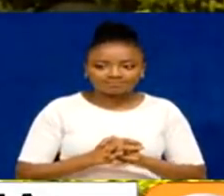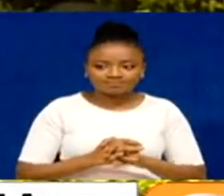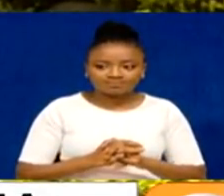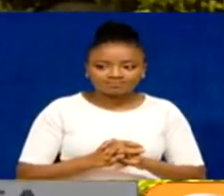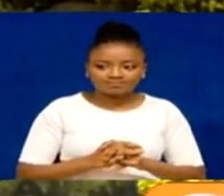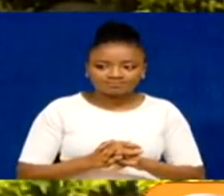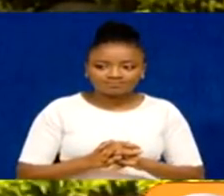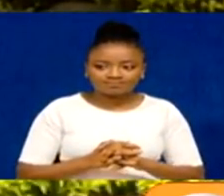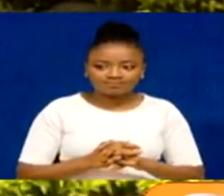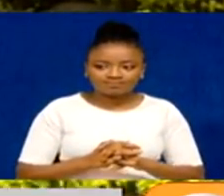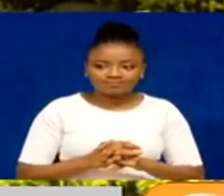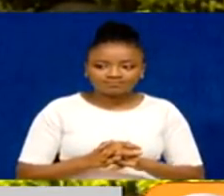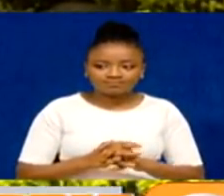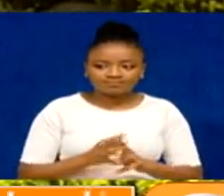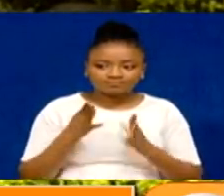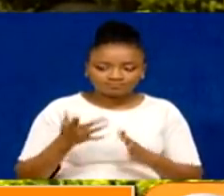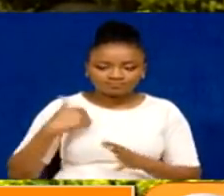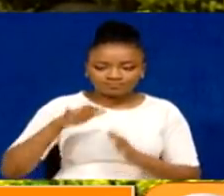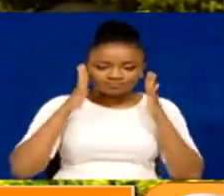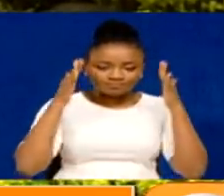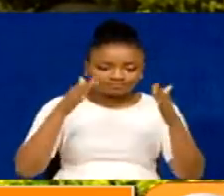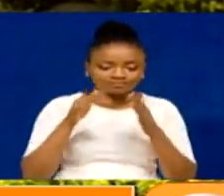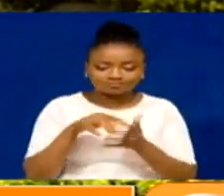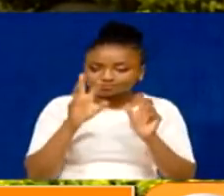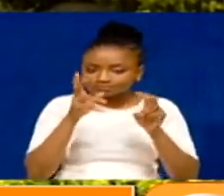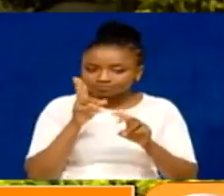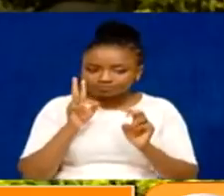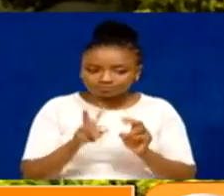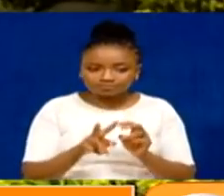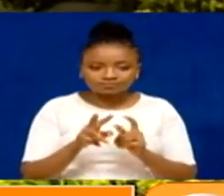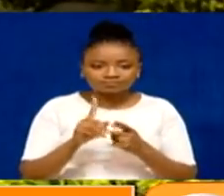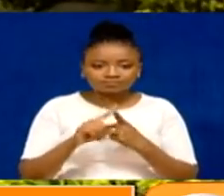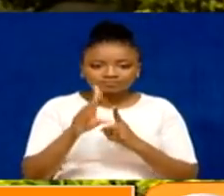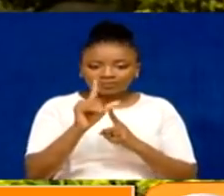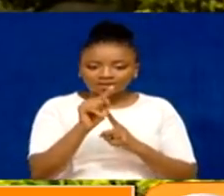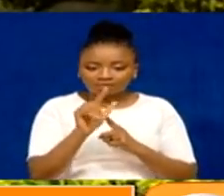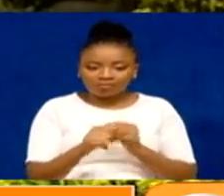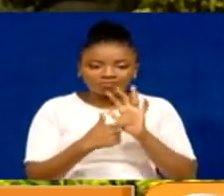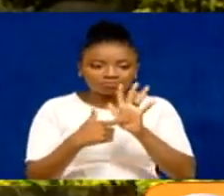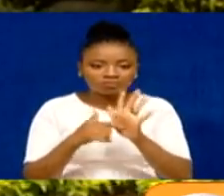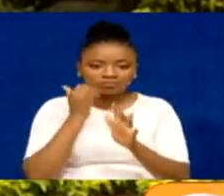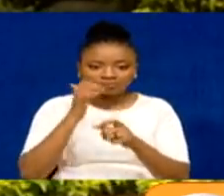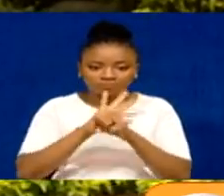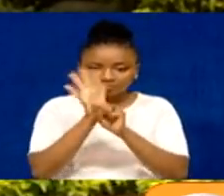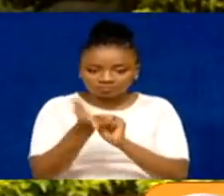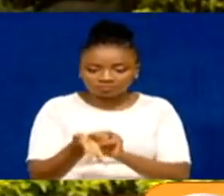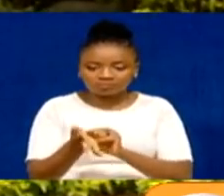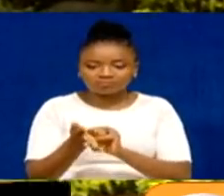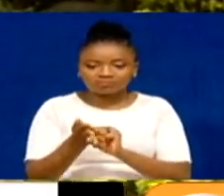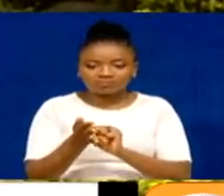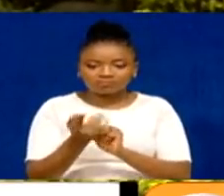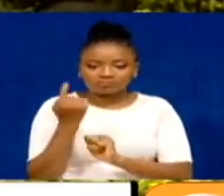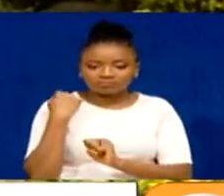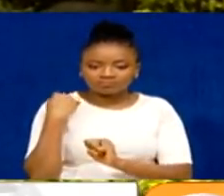kuangalia data kama zile namba za COVID-19 ambazo tunapata kwa